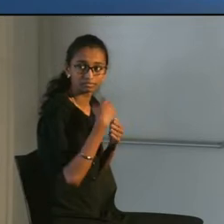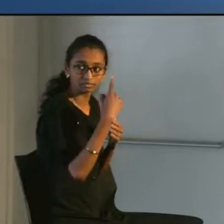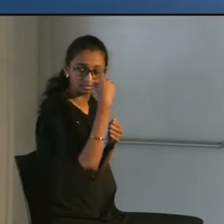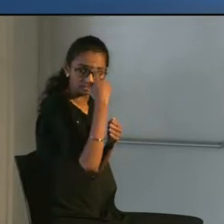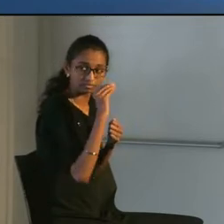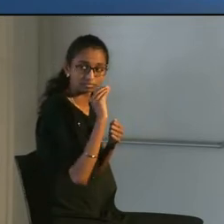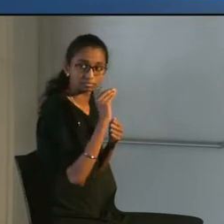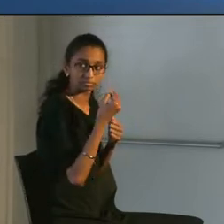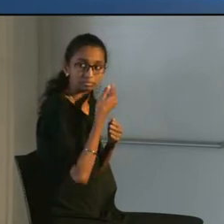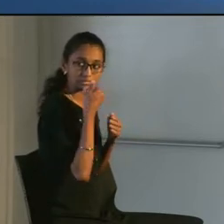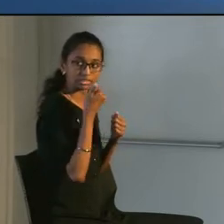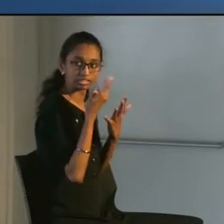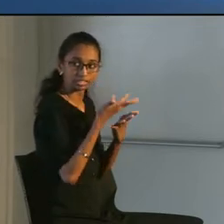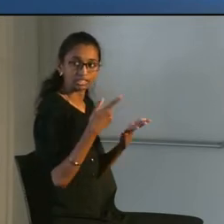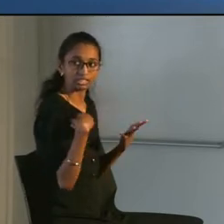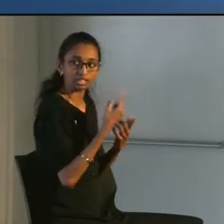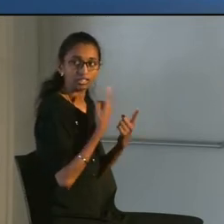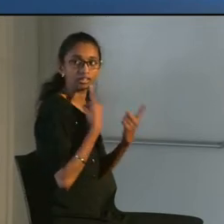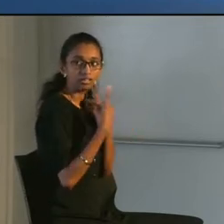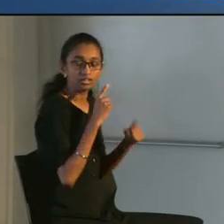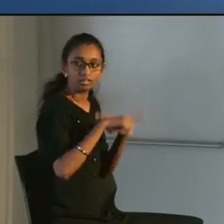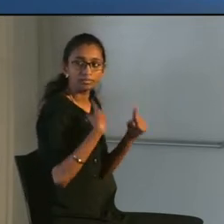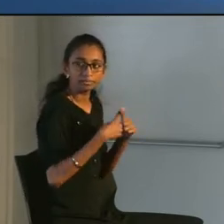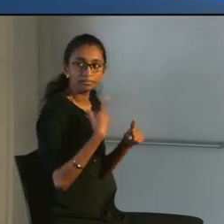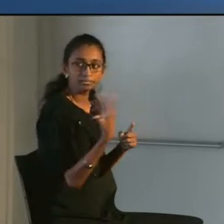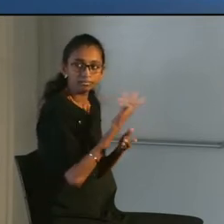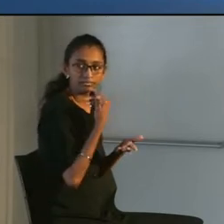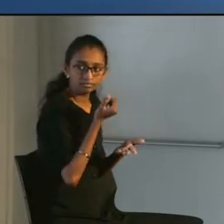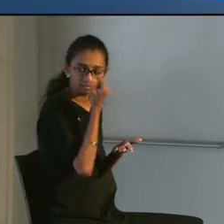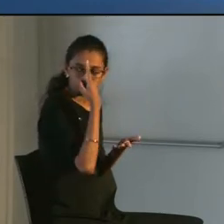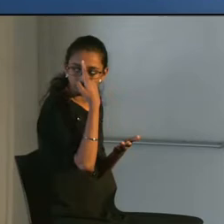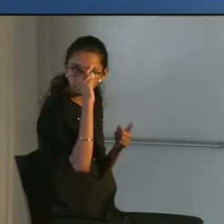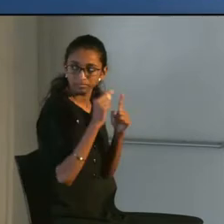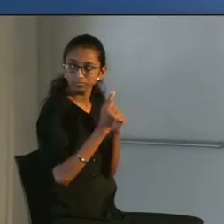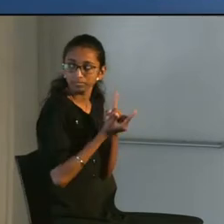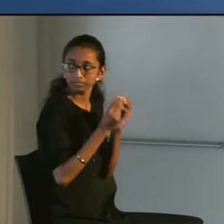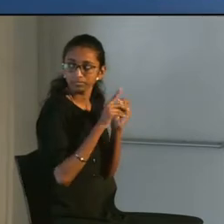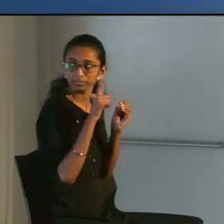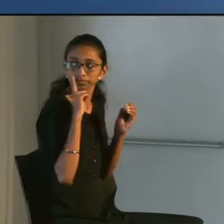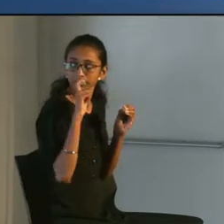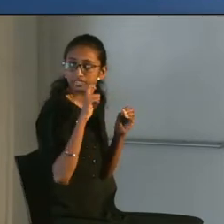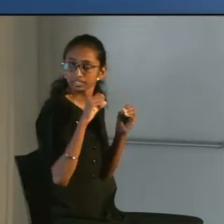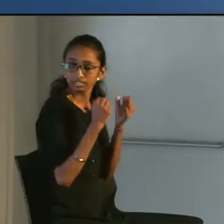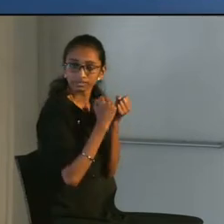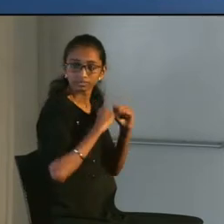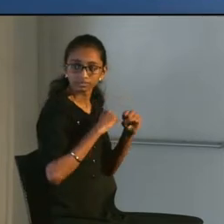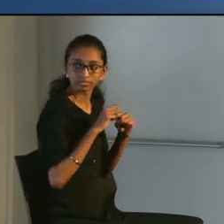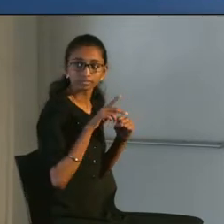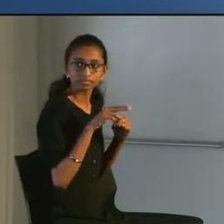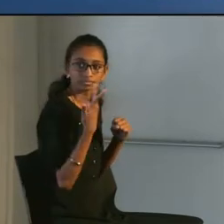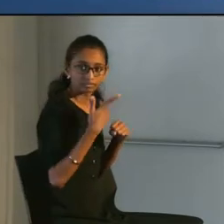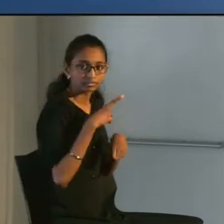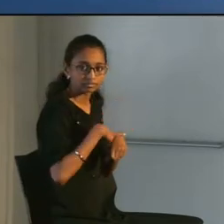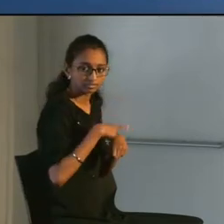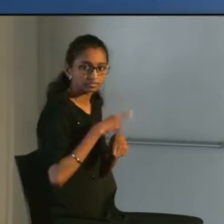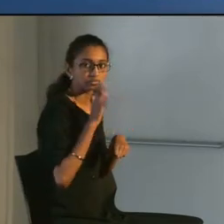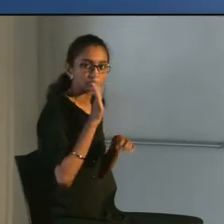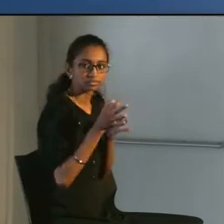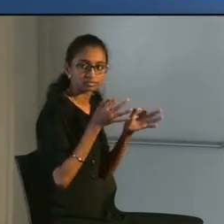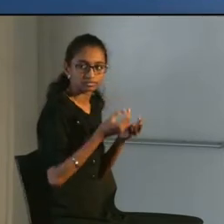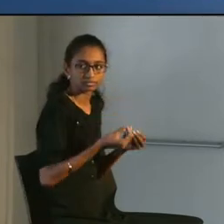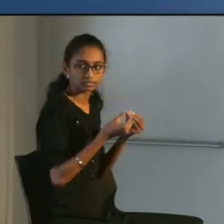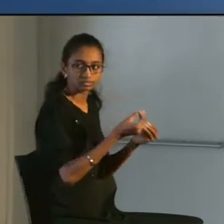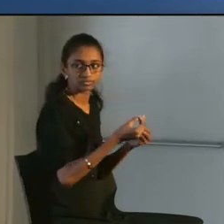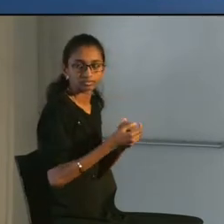about our understanding of public space would be to just kind of maybe take you through some of the things we